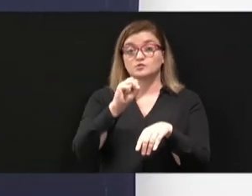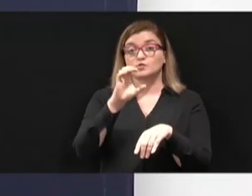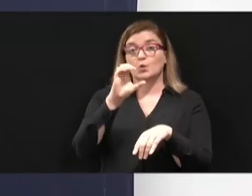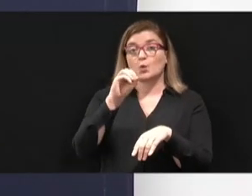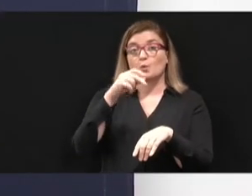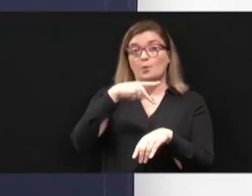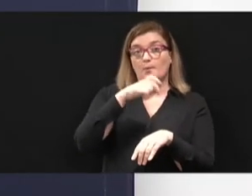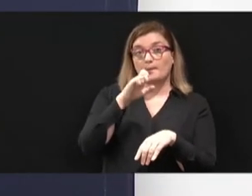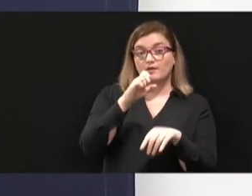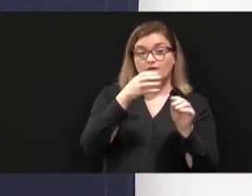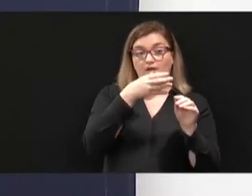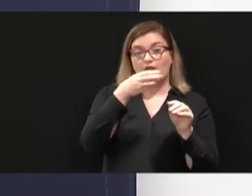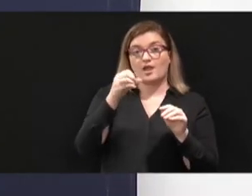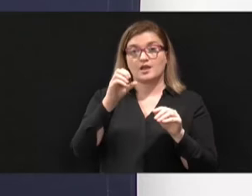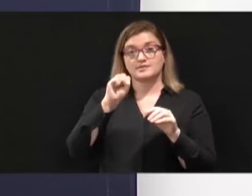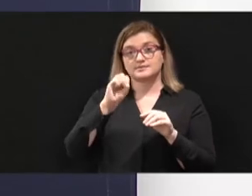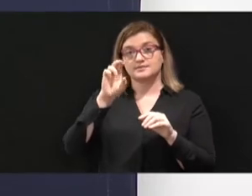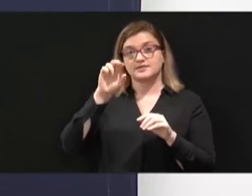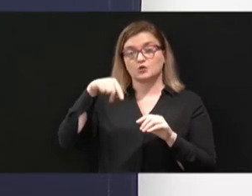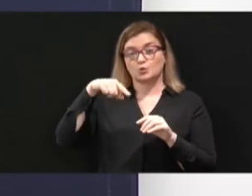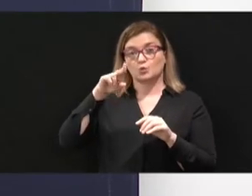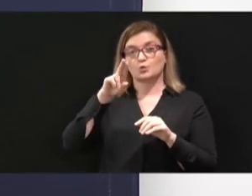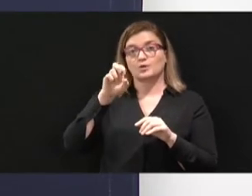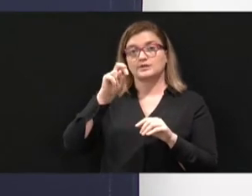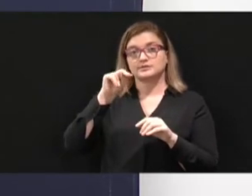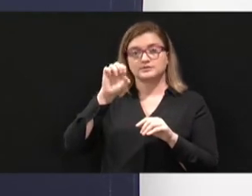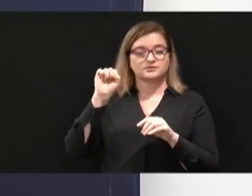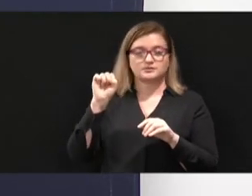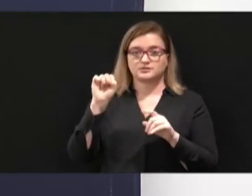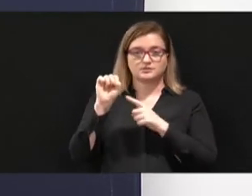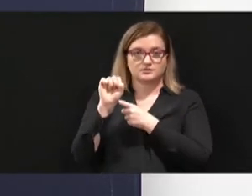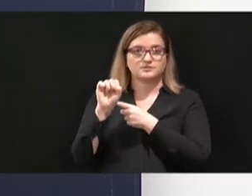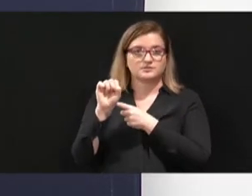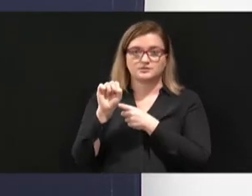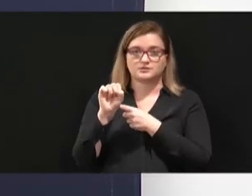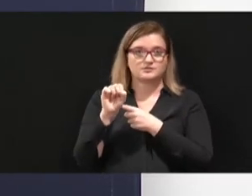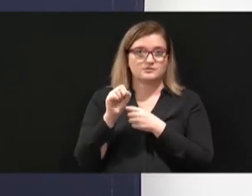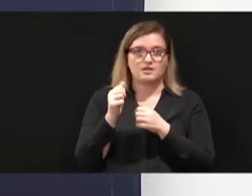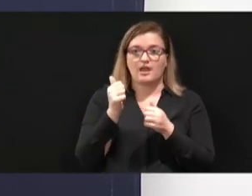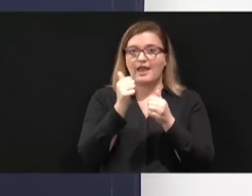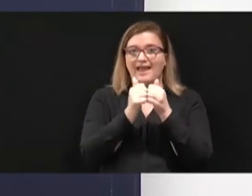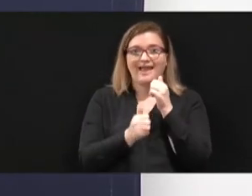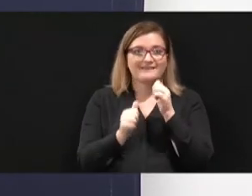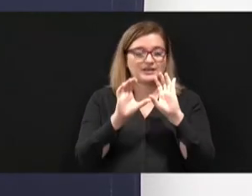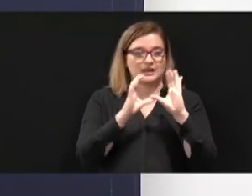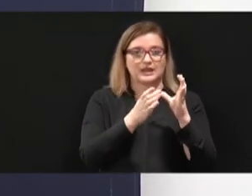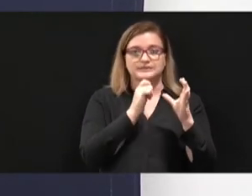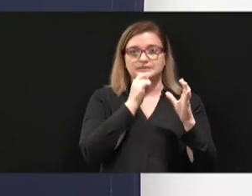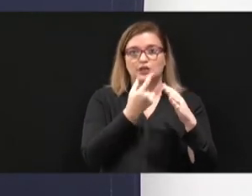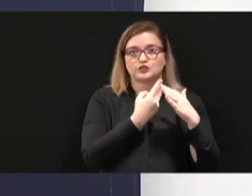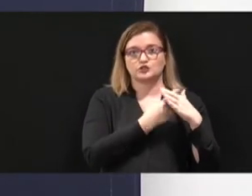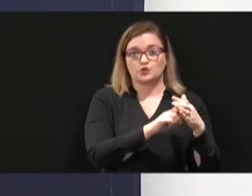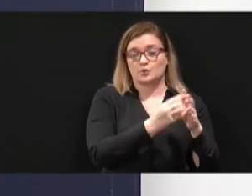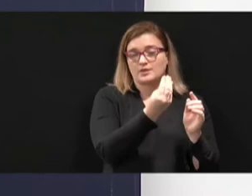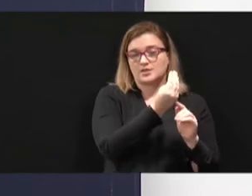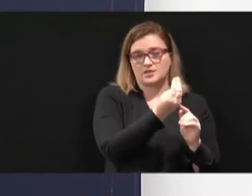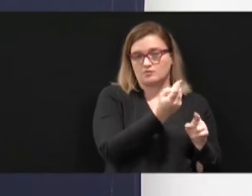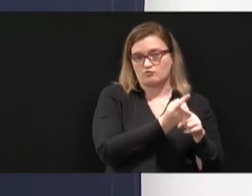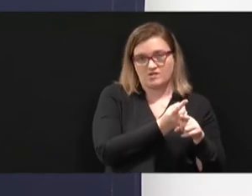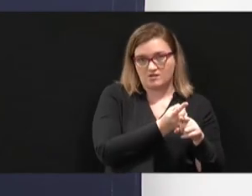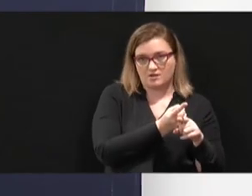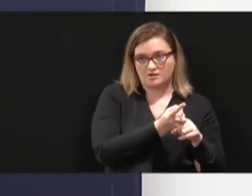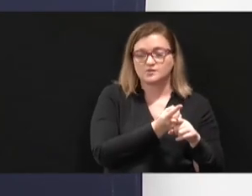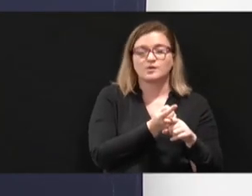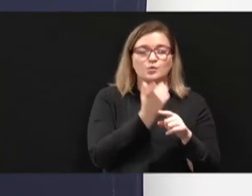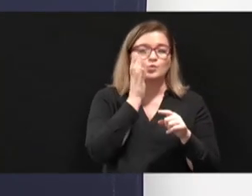every student and every class that you start with is not going to start with the letter M. We will teach you later on this week, actually